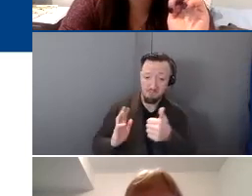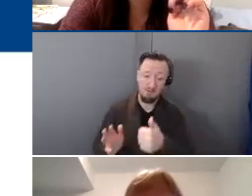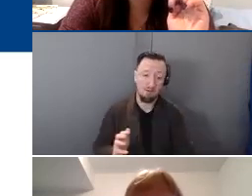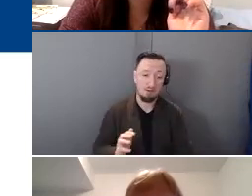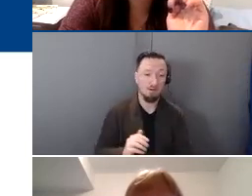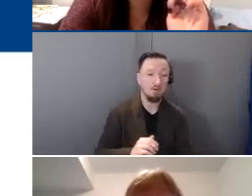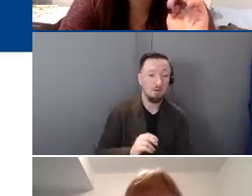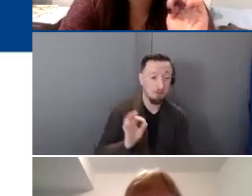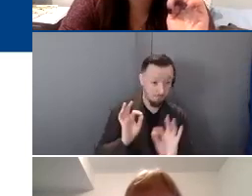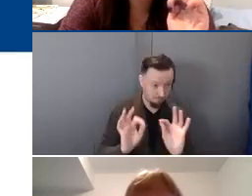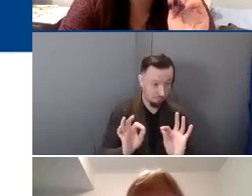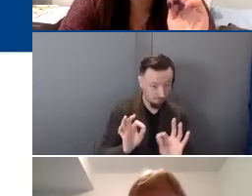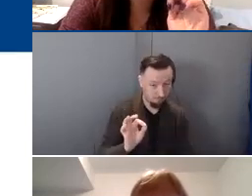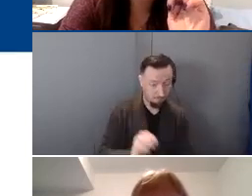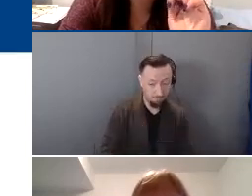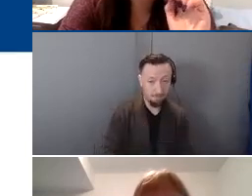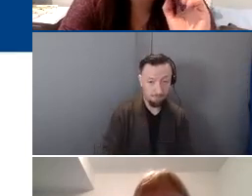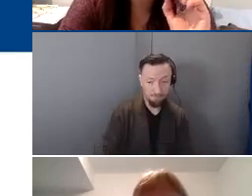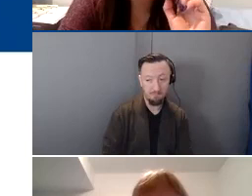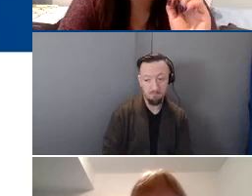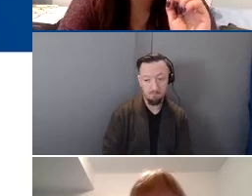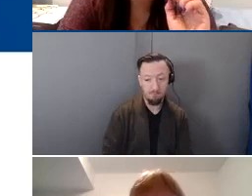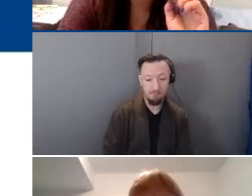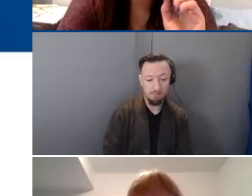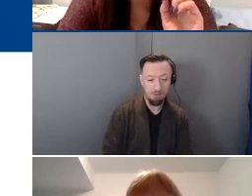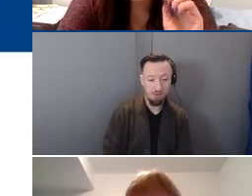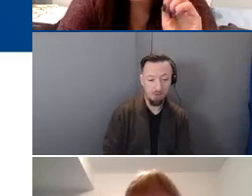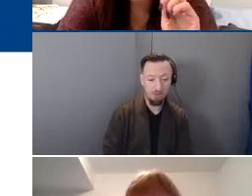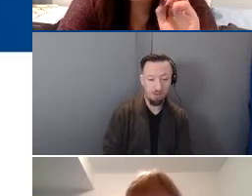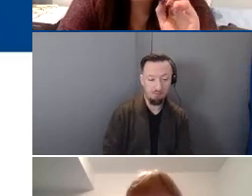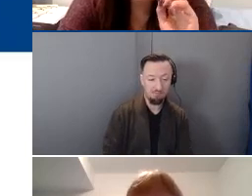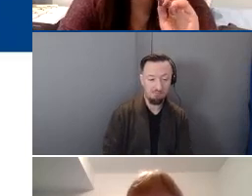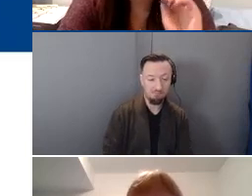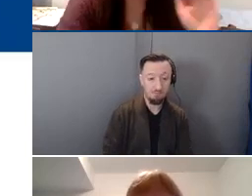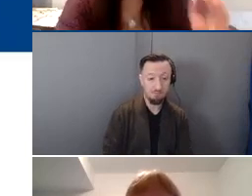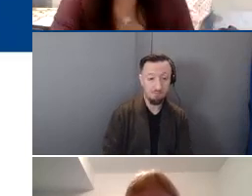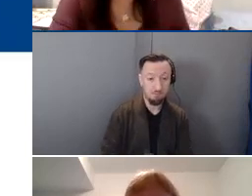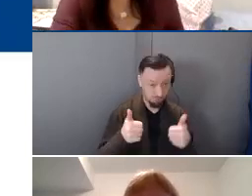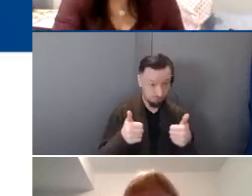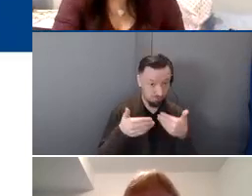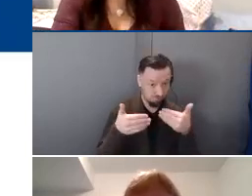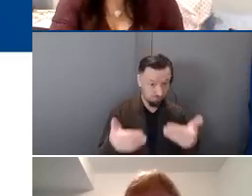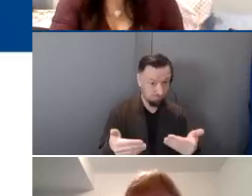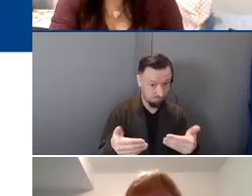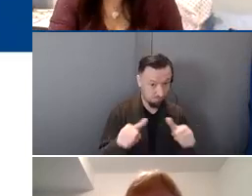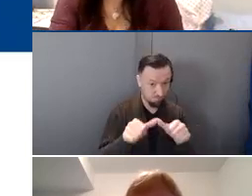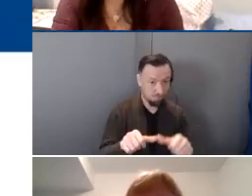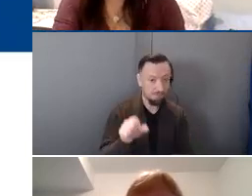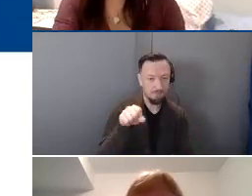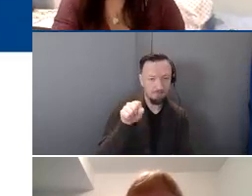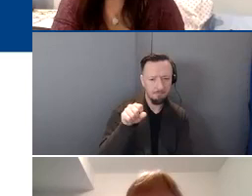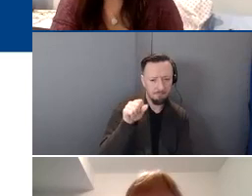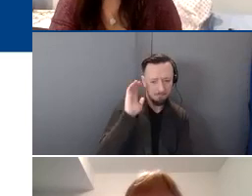Oh, good. Okay. Okay, are we good to continue? Yes, I guess we're good